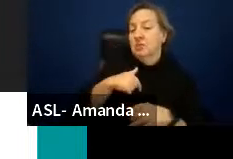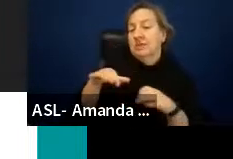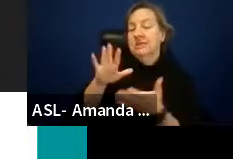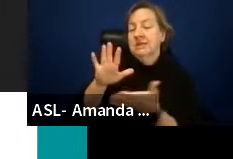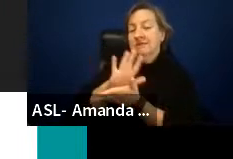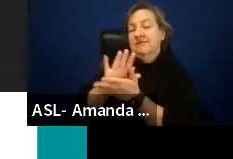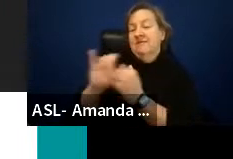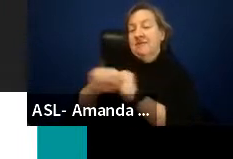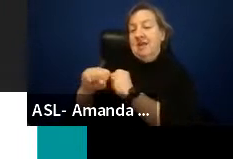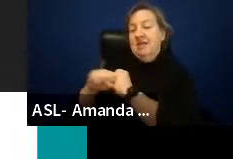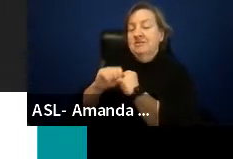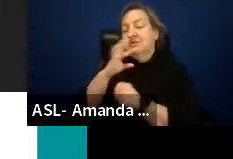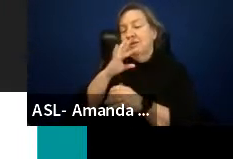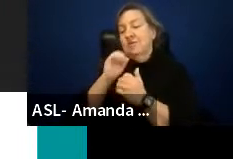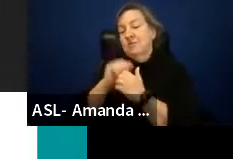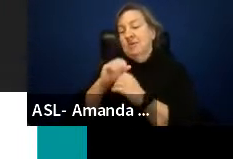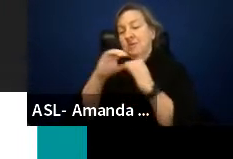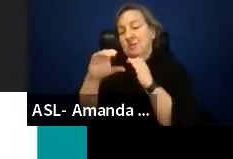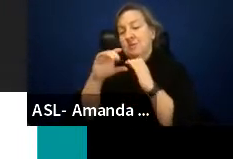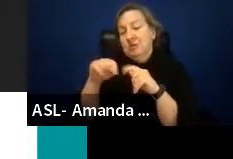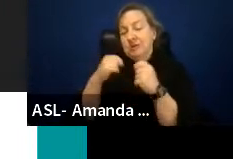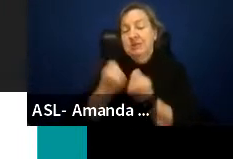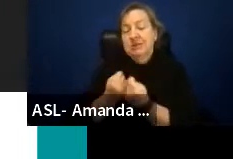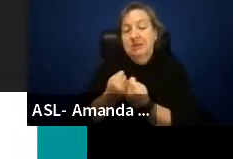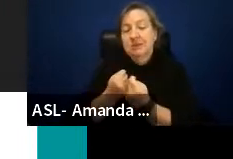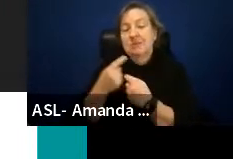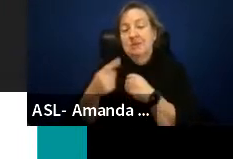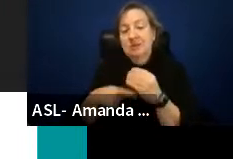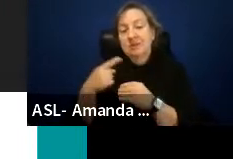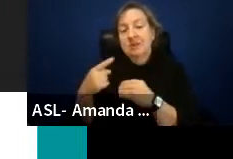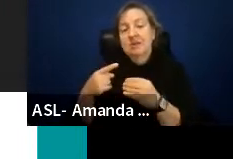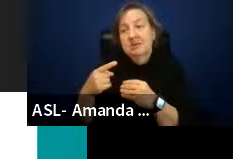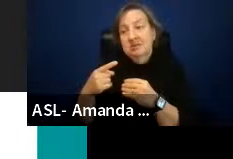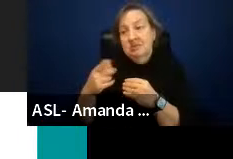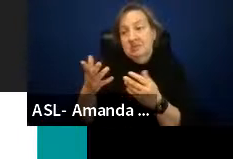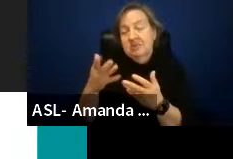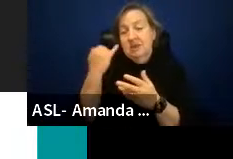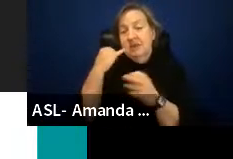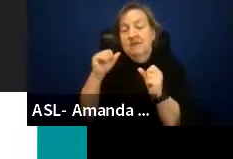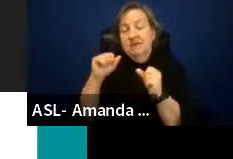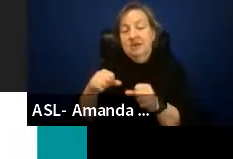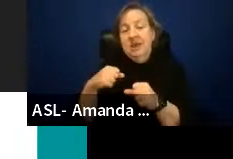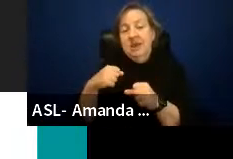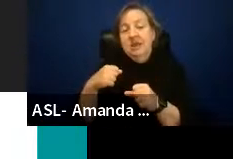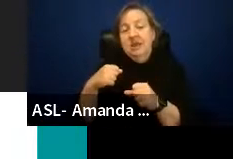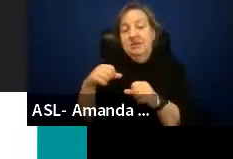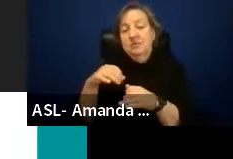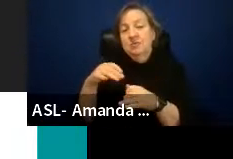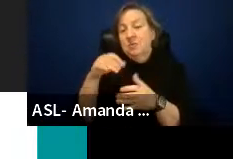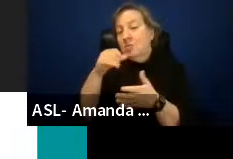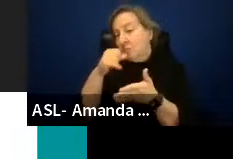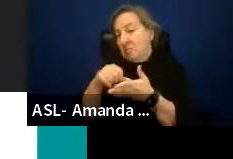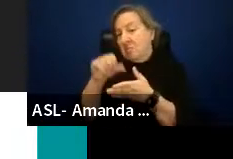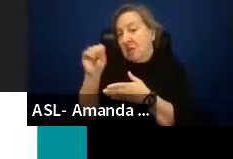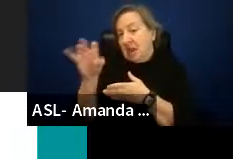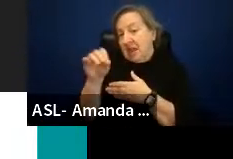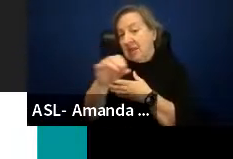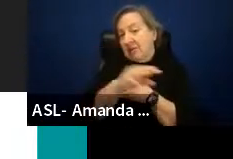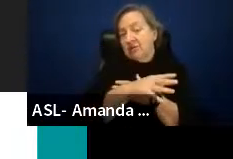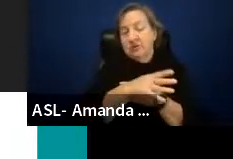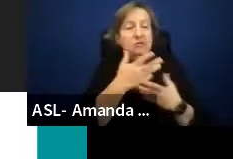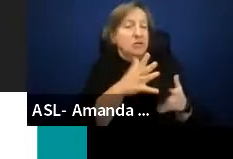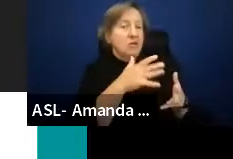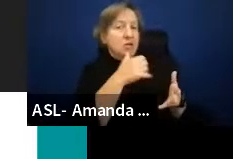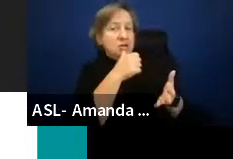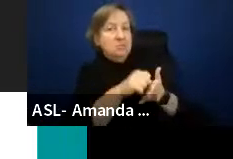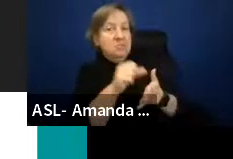I will talk to our communications team about if it's feasible to do Do I talk to Brian? mailers. Because I would mind You've putting already some done